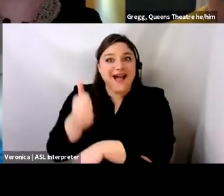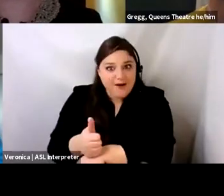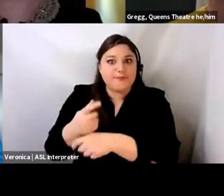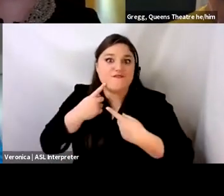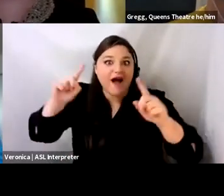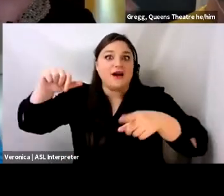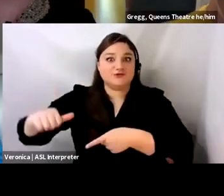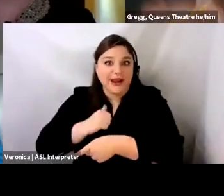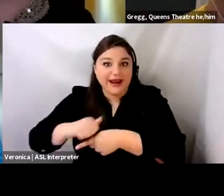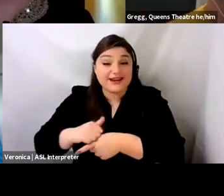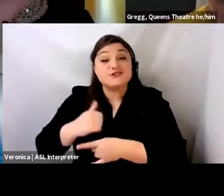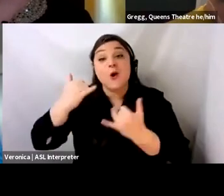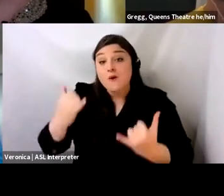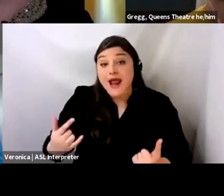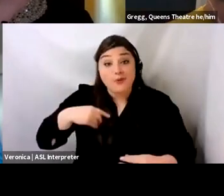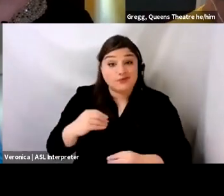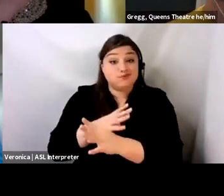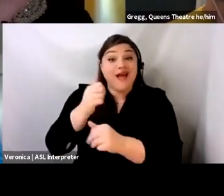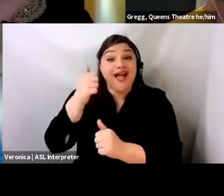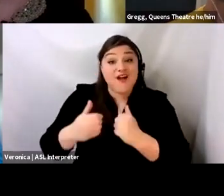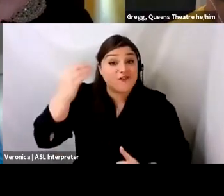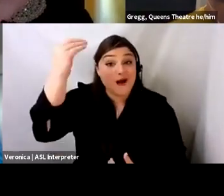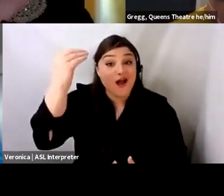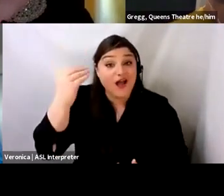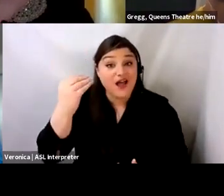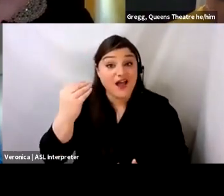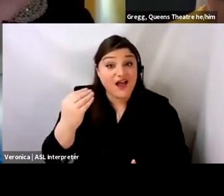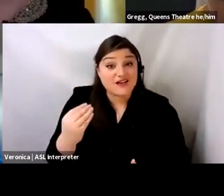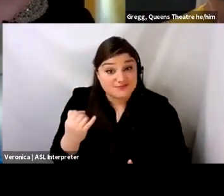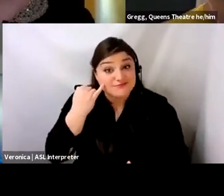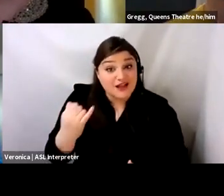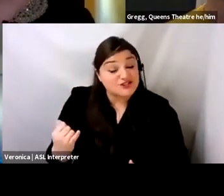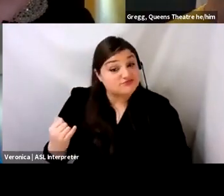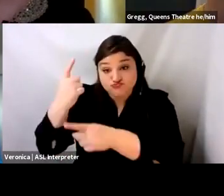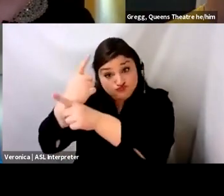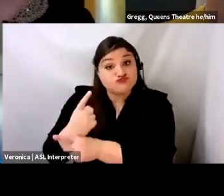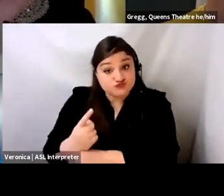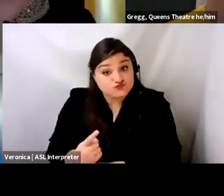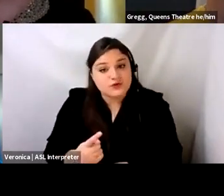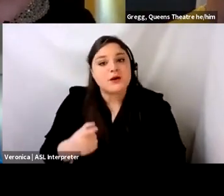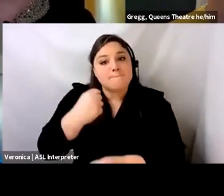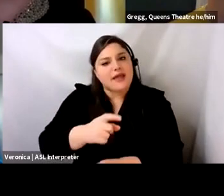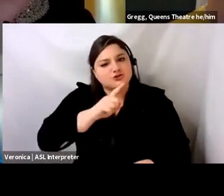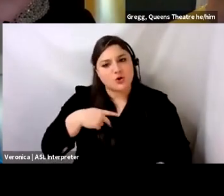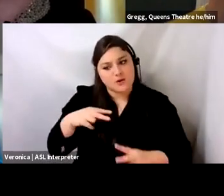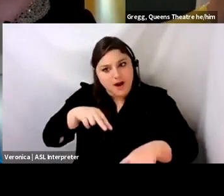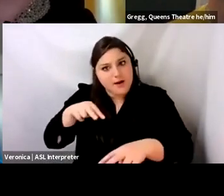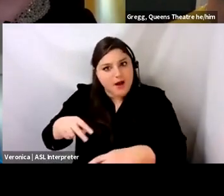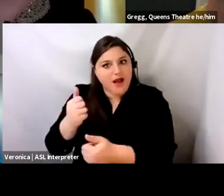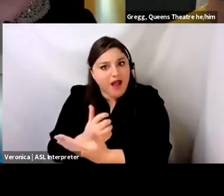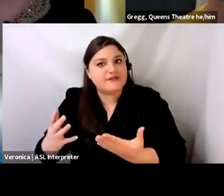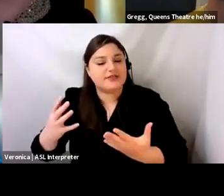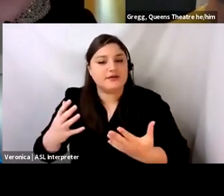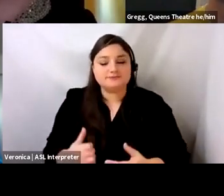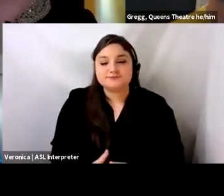Um, because there's so many people involved in the program itself who are teaching artists or have a hand in it. Um, so, uh, as we